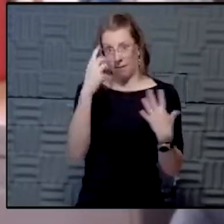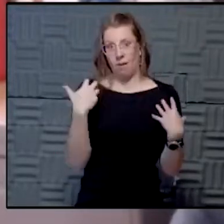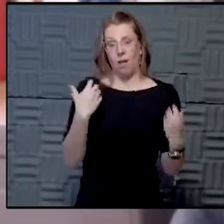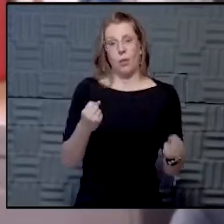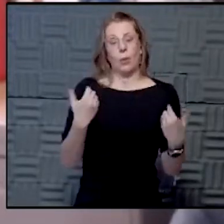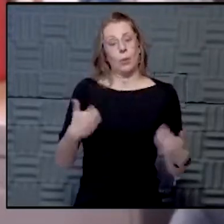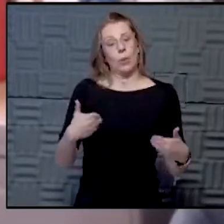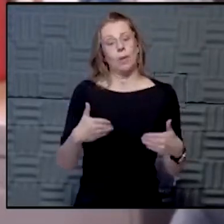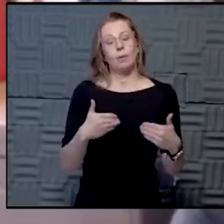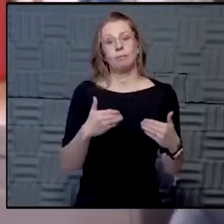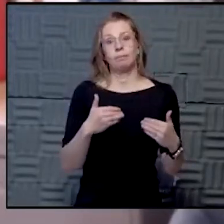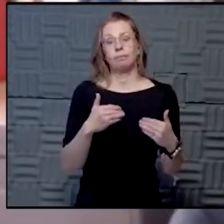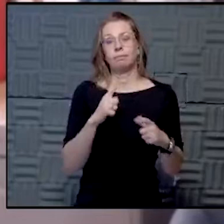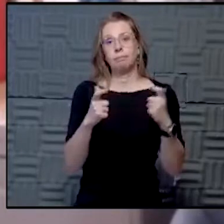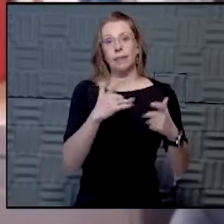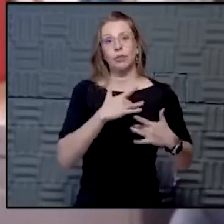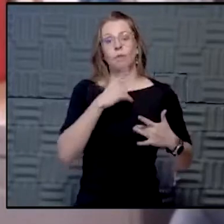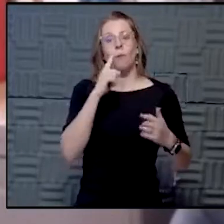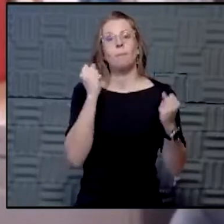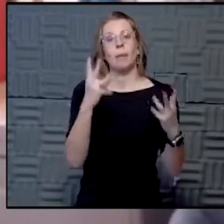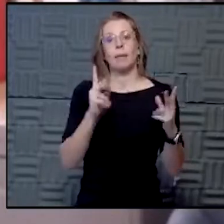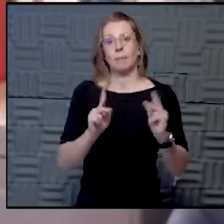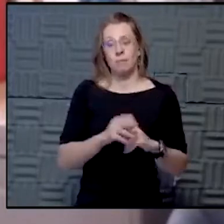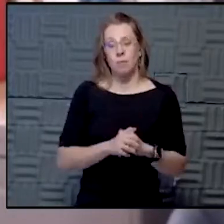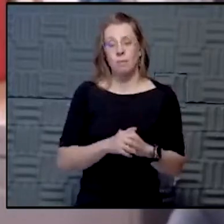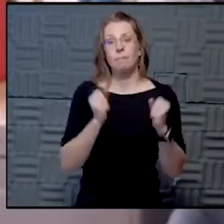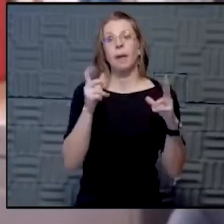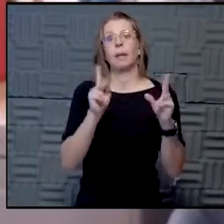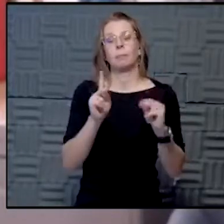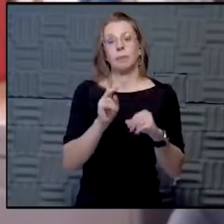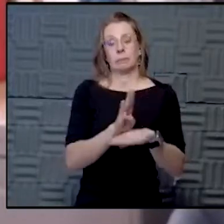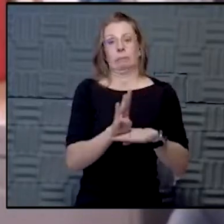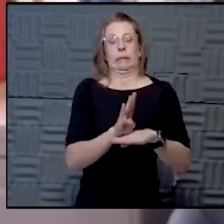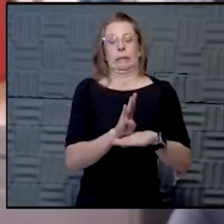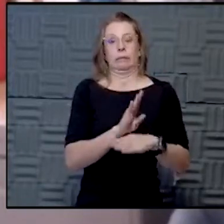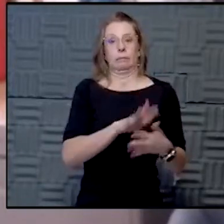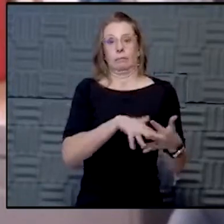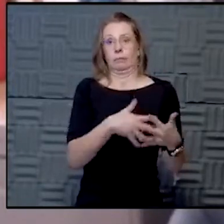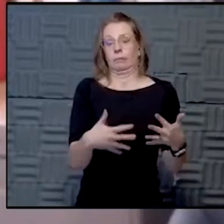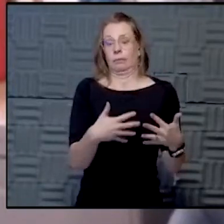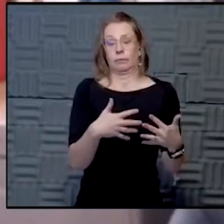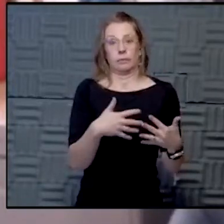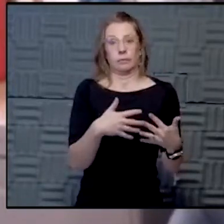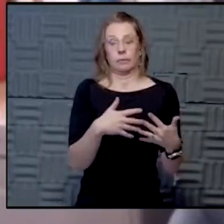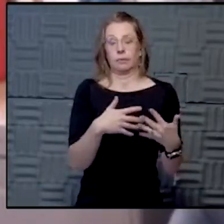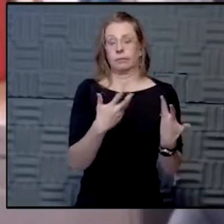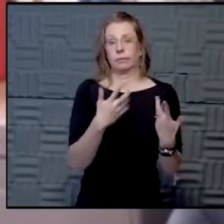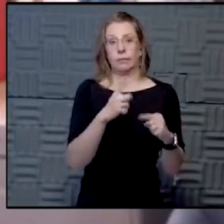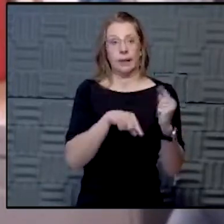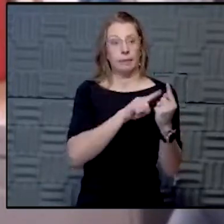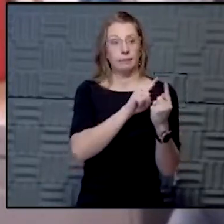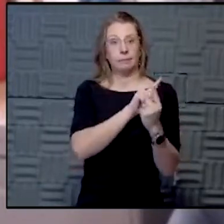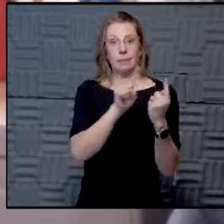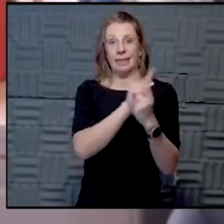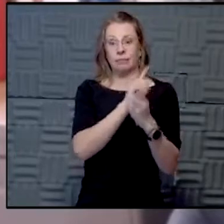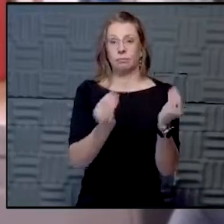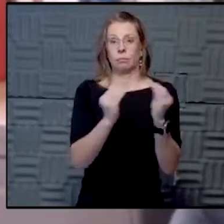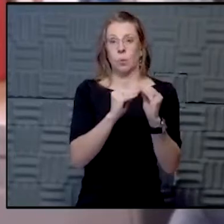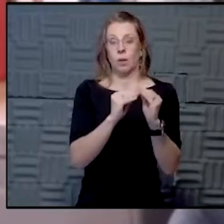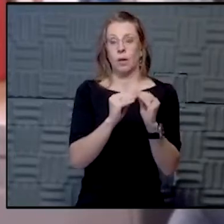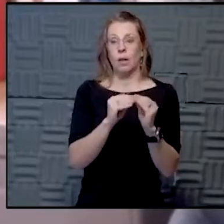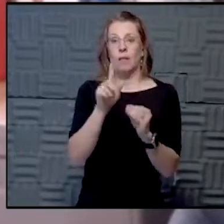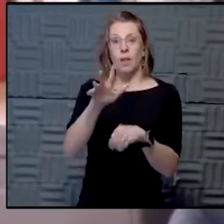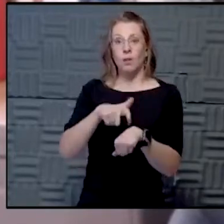huge concern for a lot of people. A lot of folks are booked, and they really provide their time at a reduced